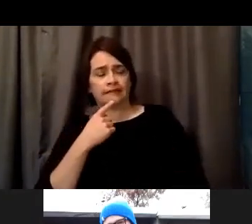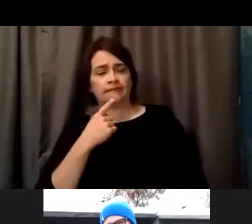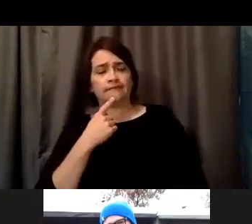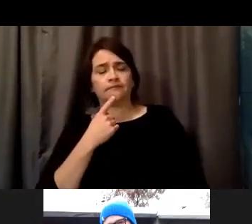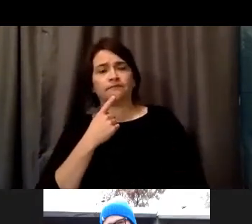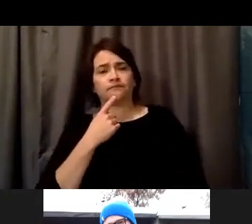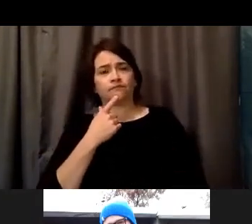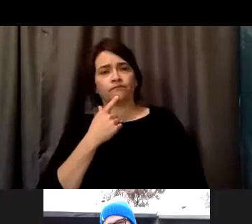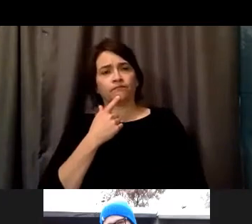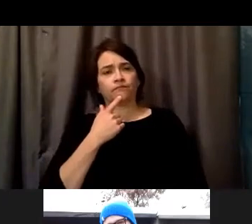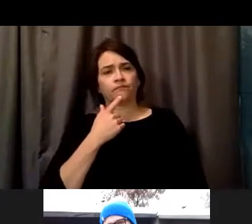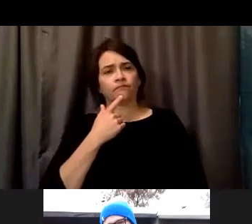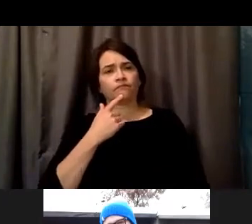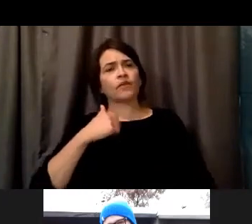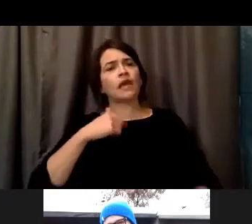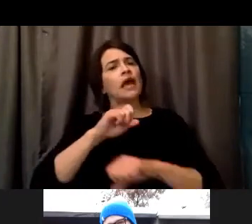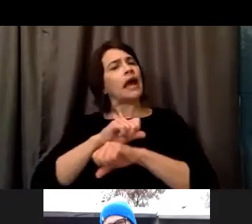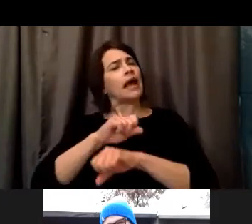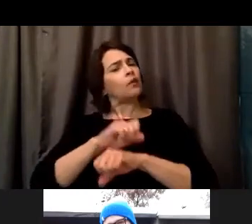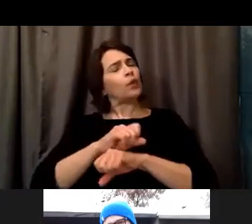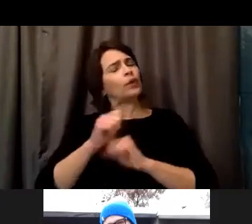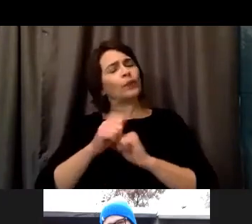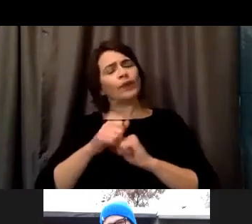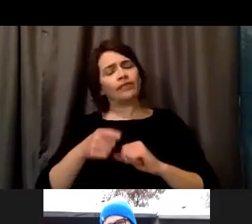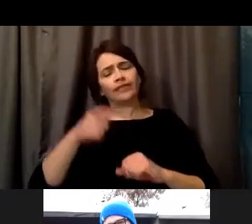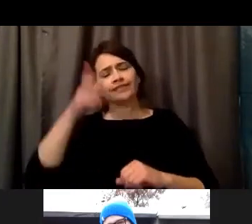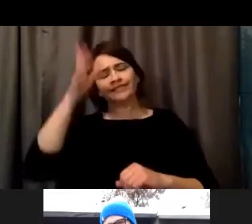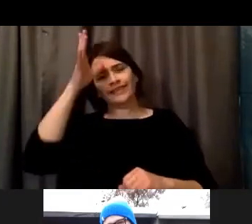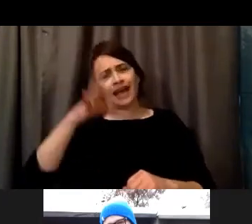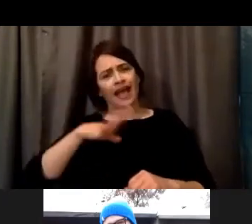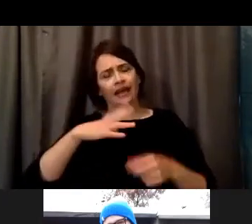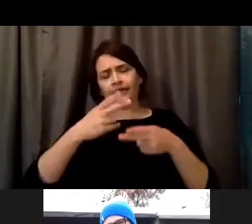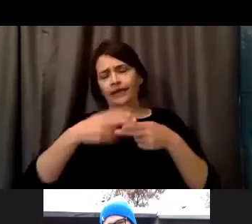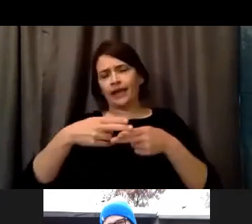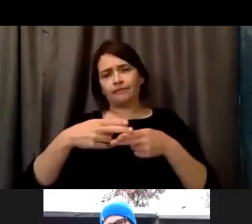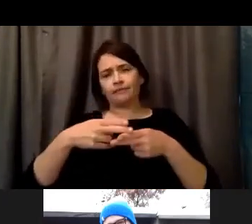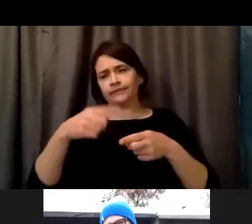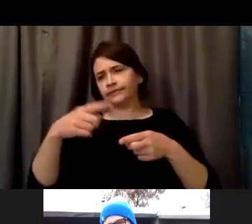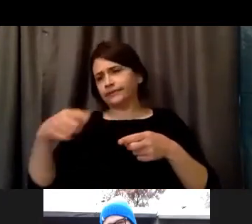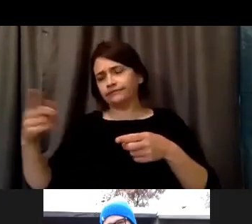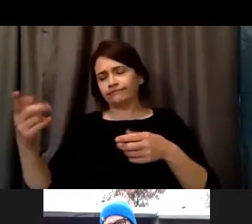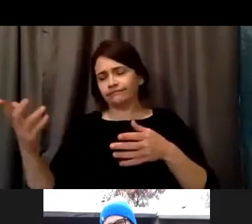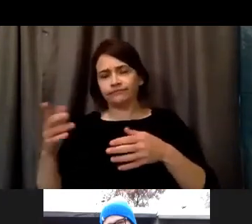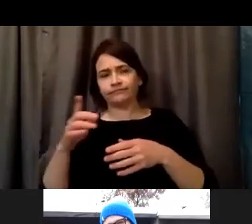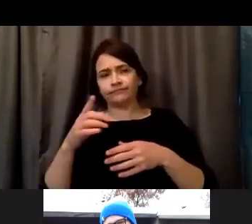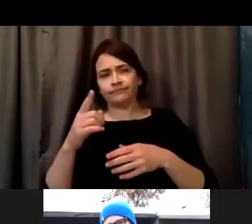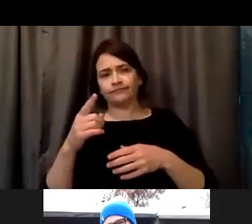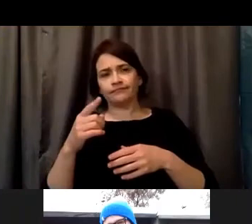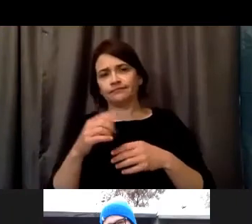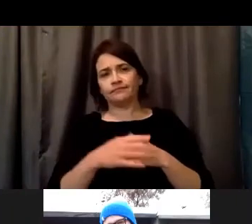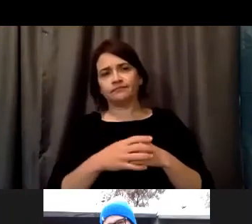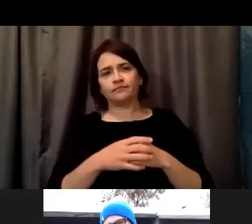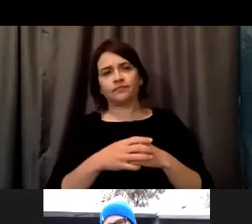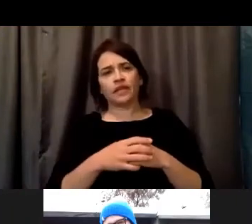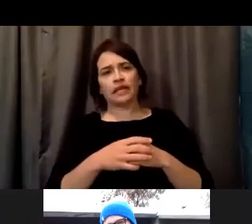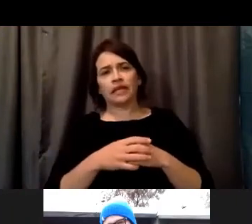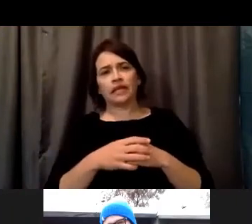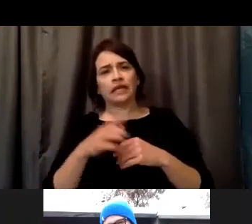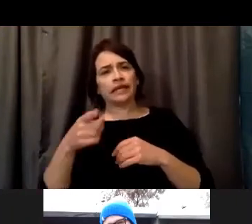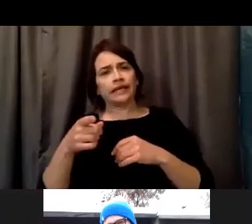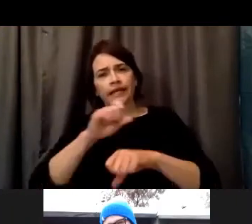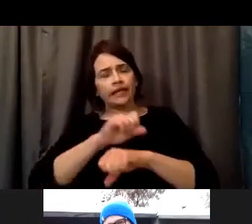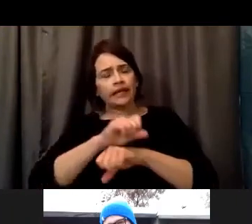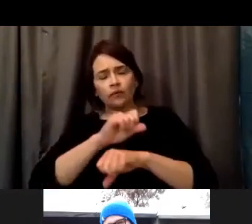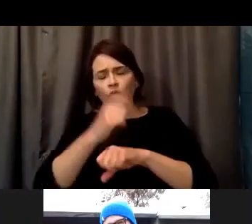this, I work with this guy named something Wang Yang. He worked for 15,